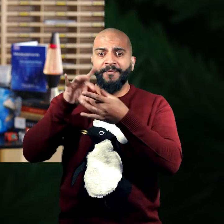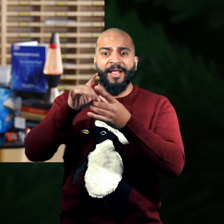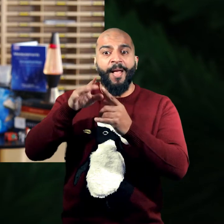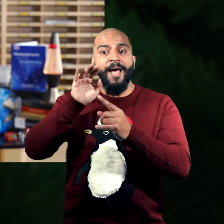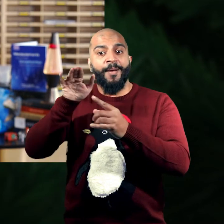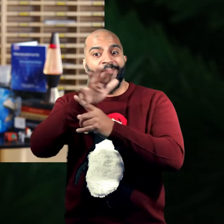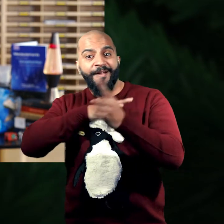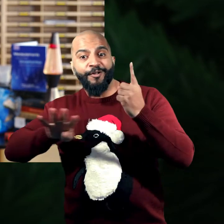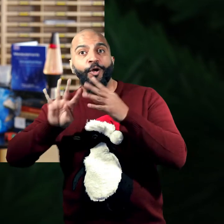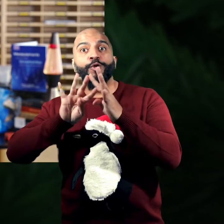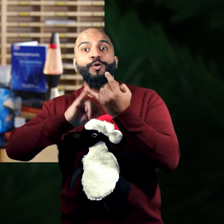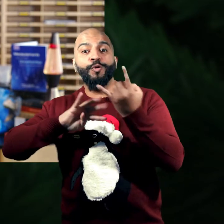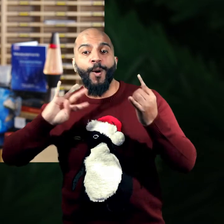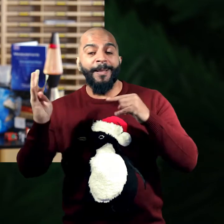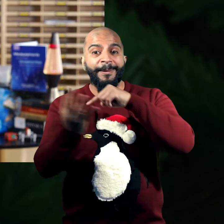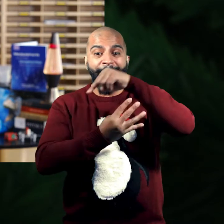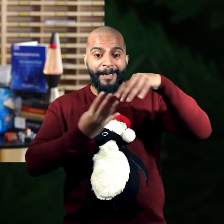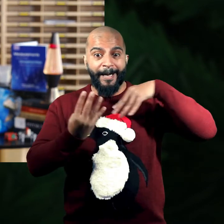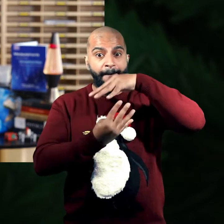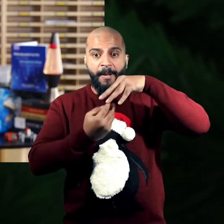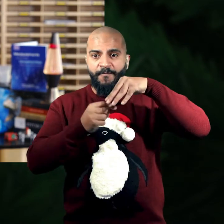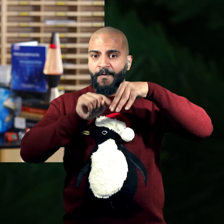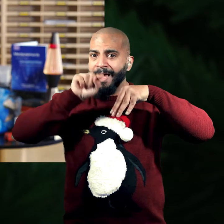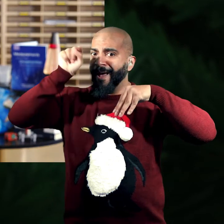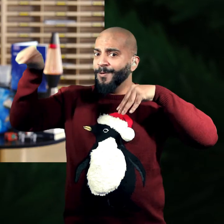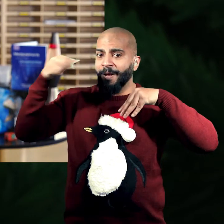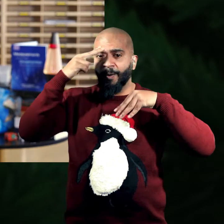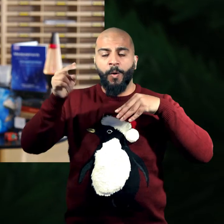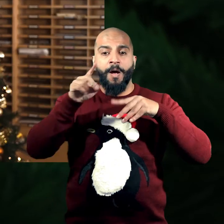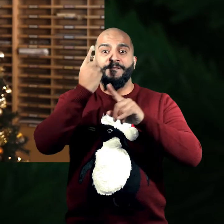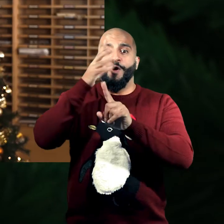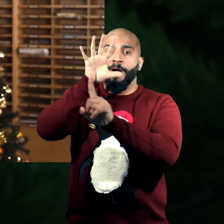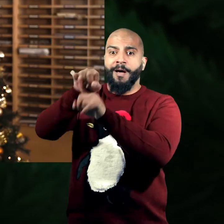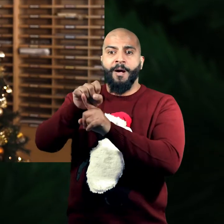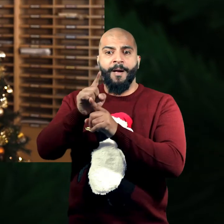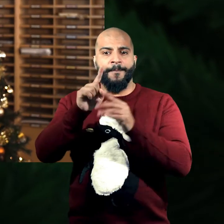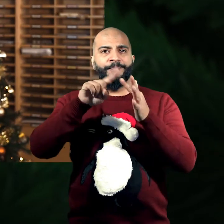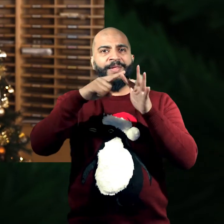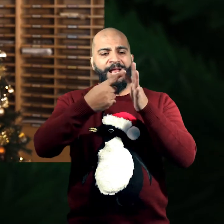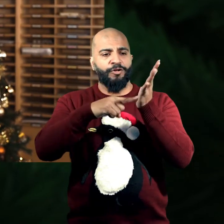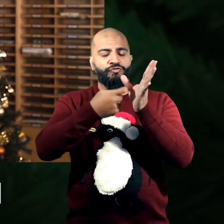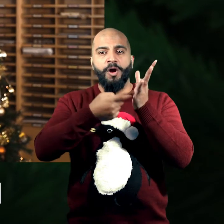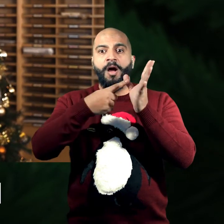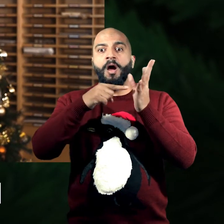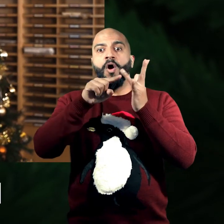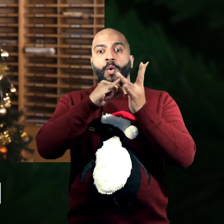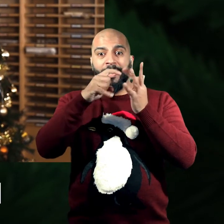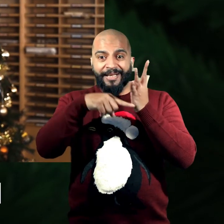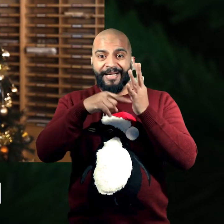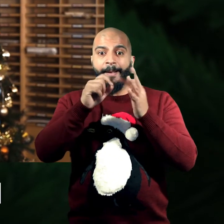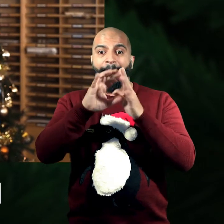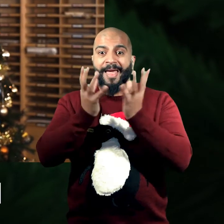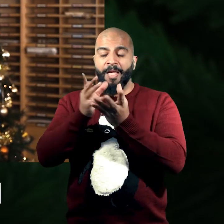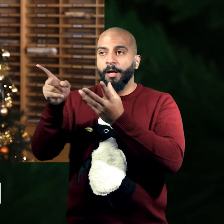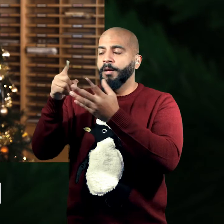planets outside of our solar system. The early 1990s was when we first discovered an extrasolar planet, and suddenly